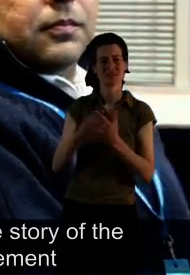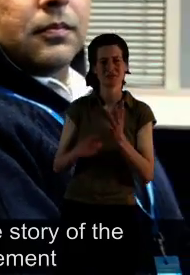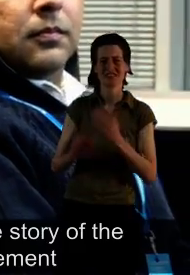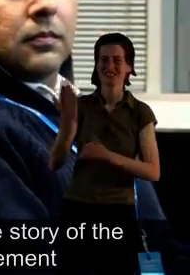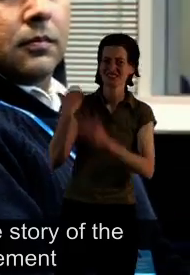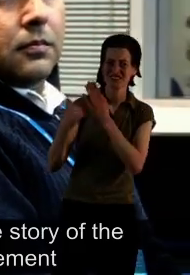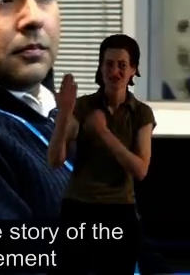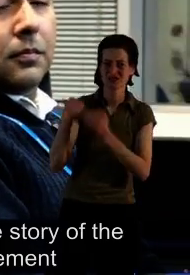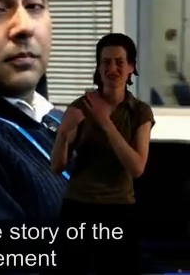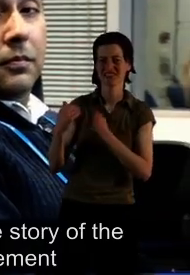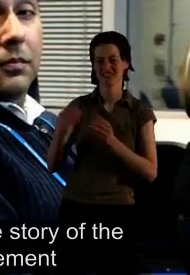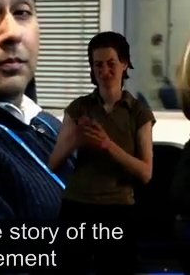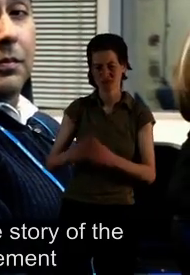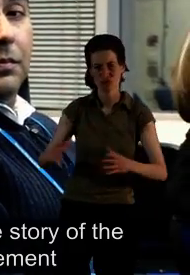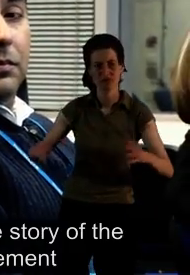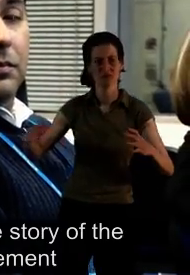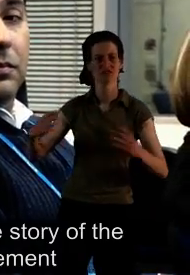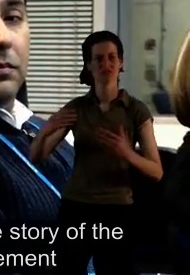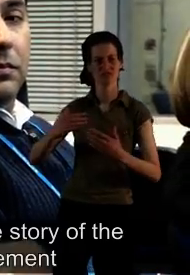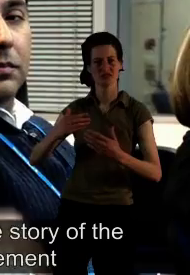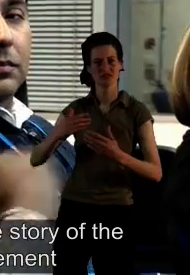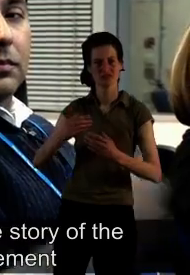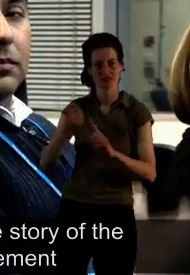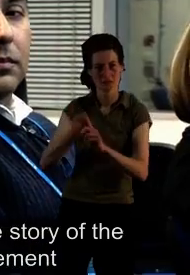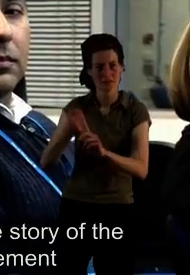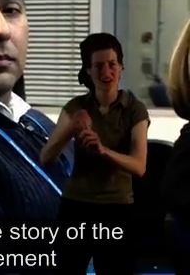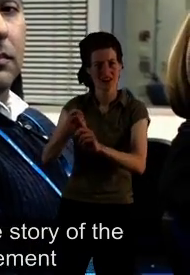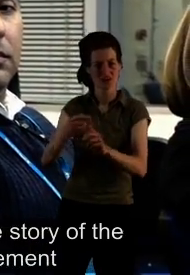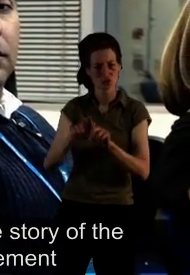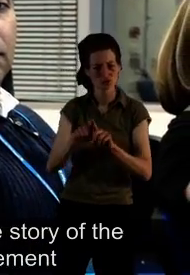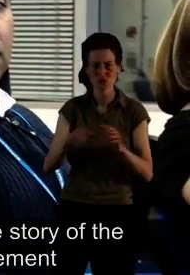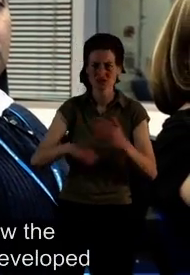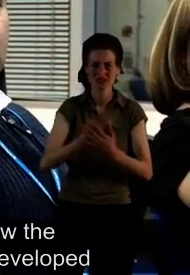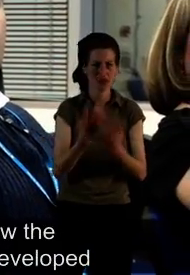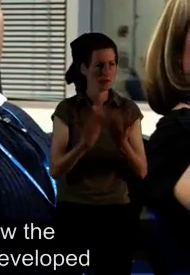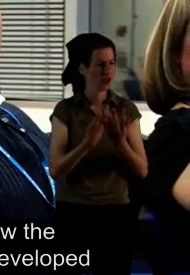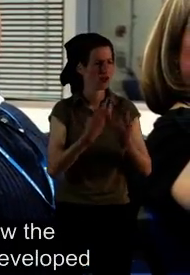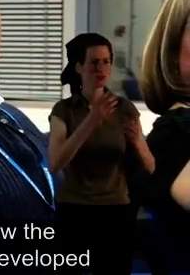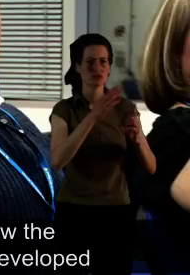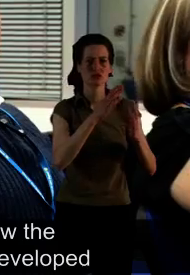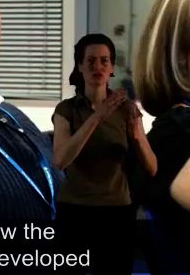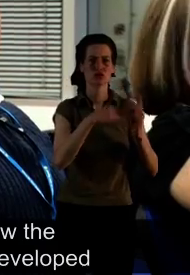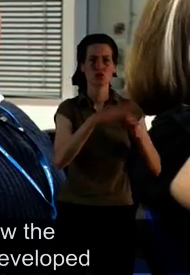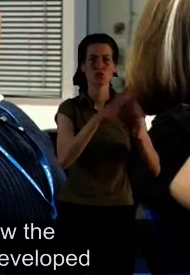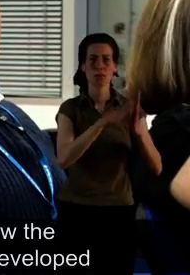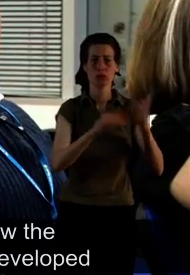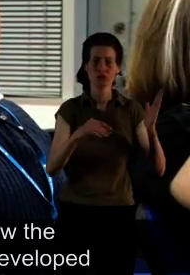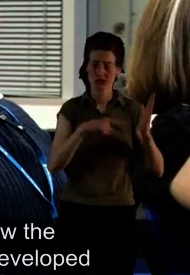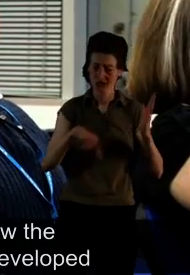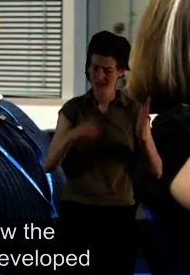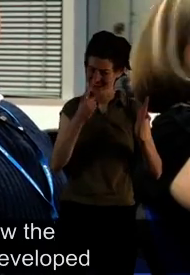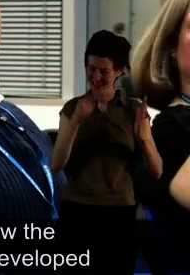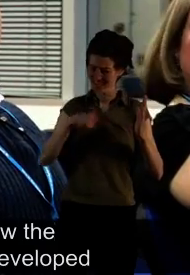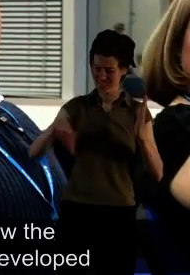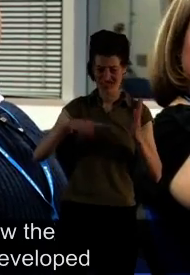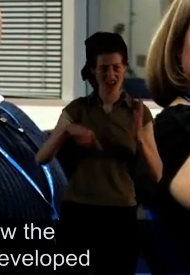to tell the story of the history of the disability movement and even tell